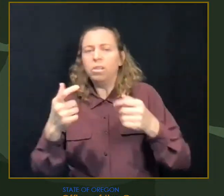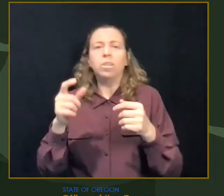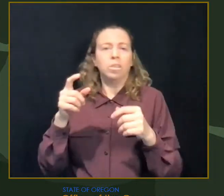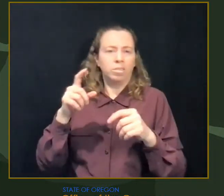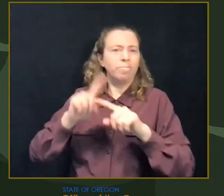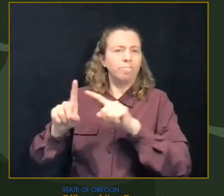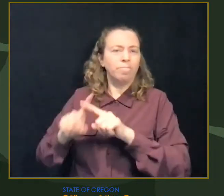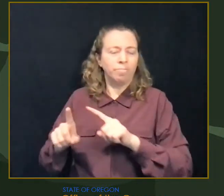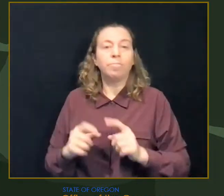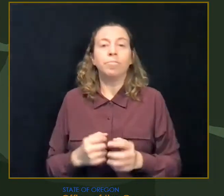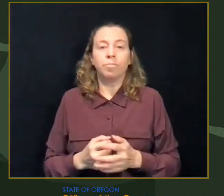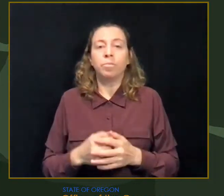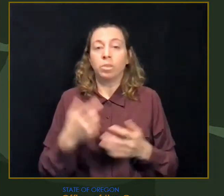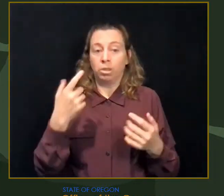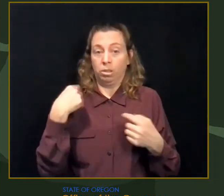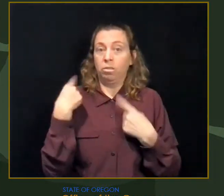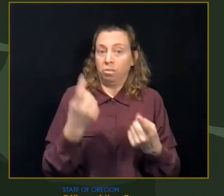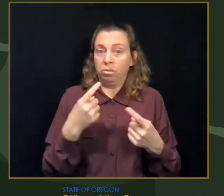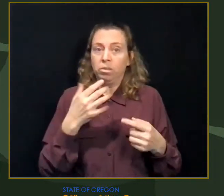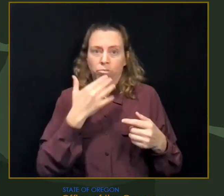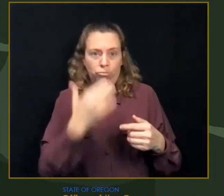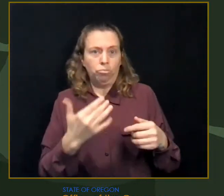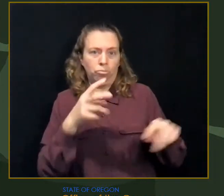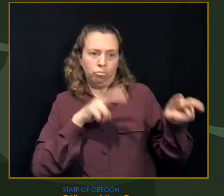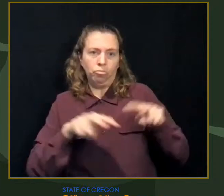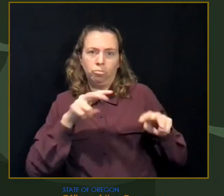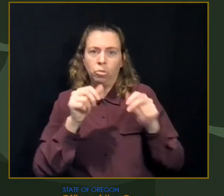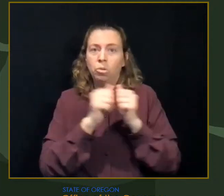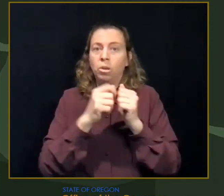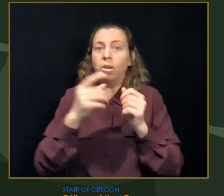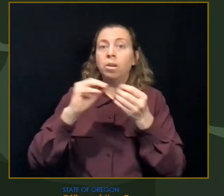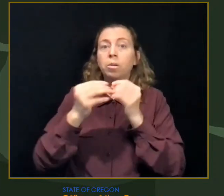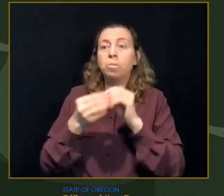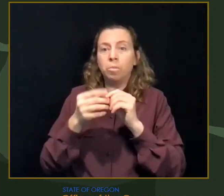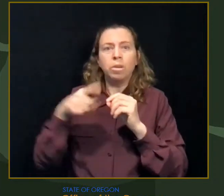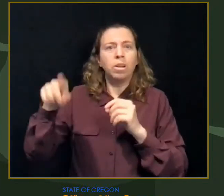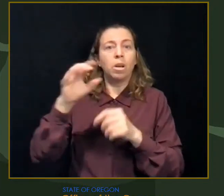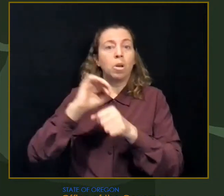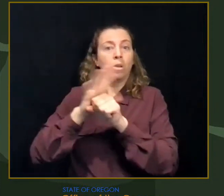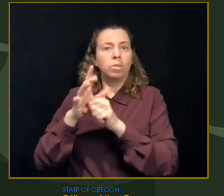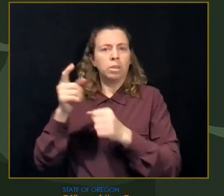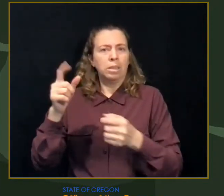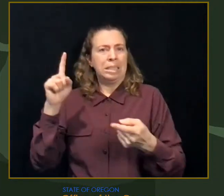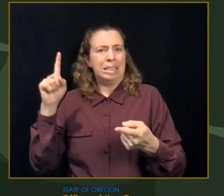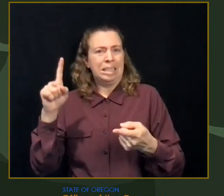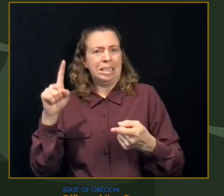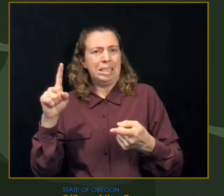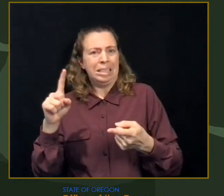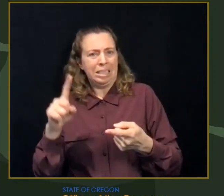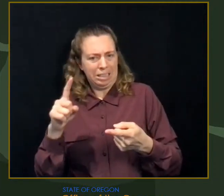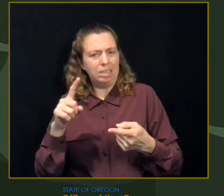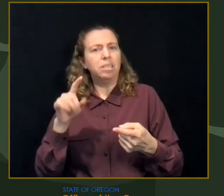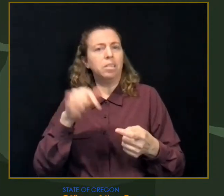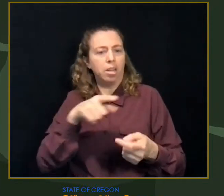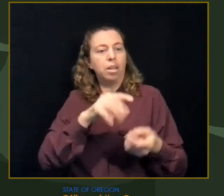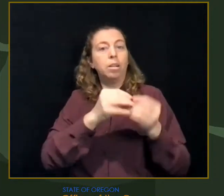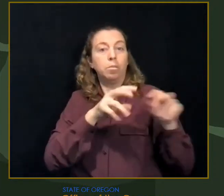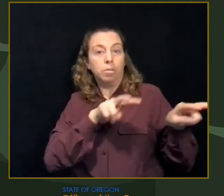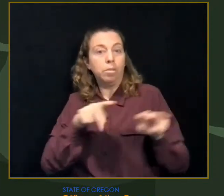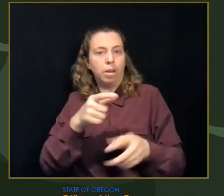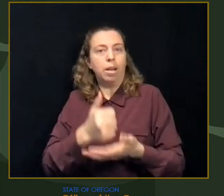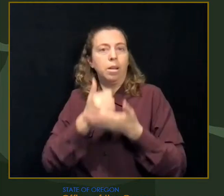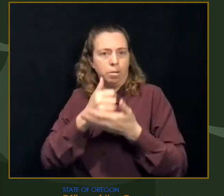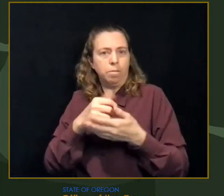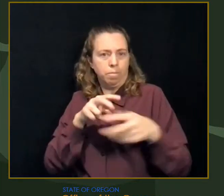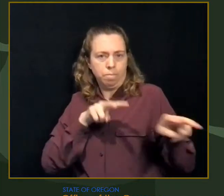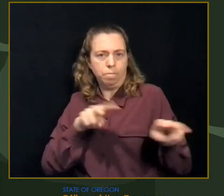COVID-19 in Oregon. We can be very proud of that. The data certainly bears this out. I know this because for more than a year, I've dedicated much of my time,